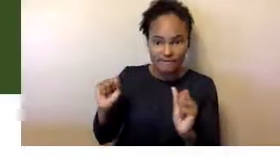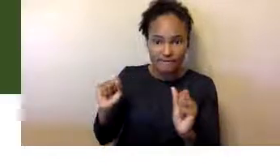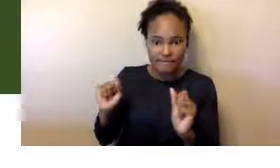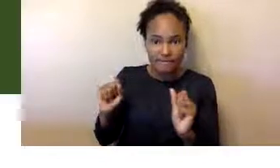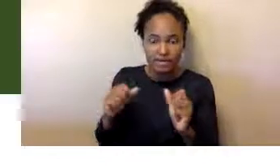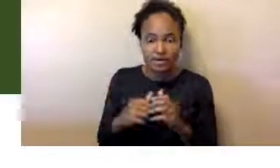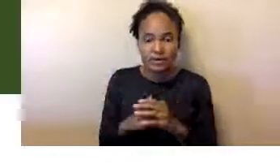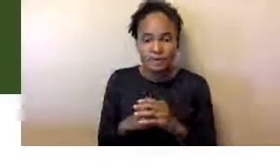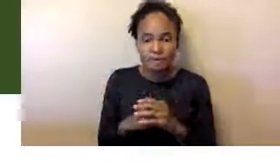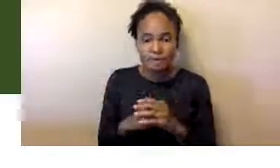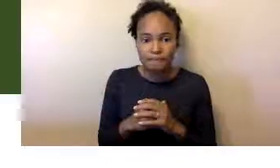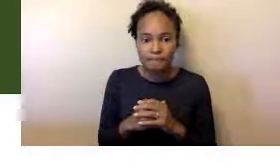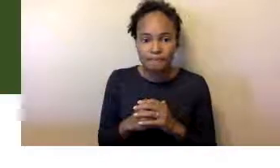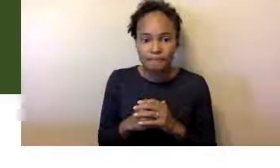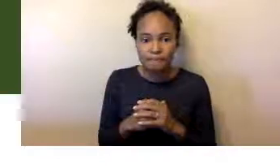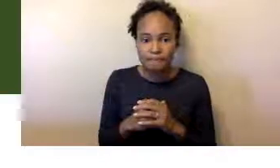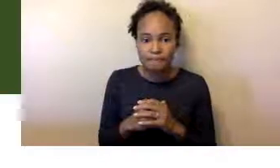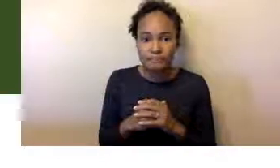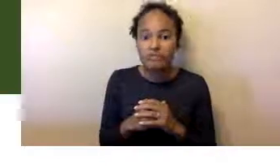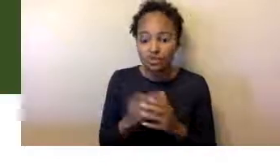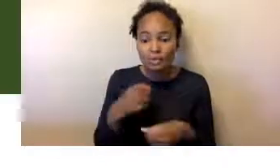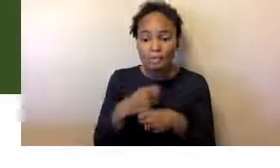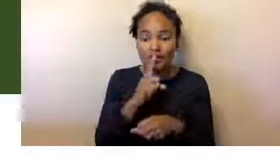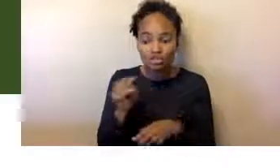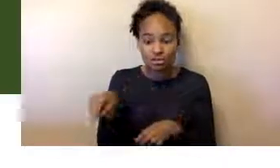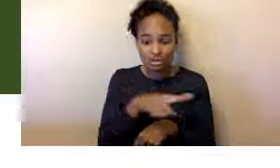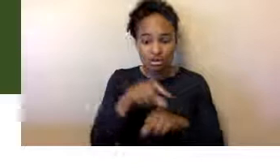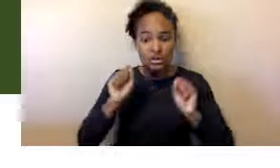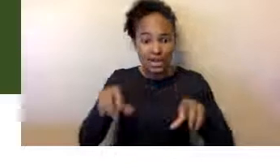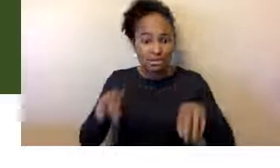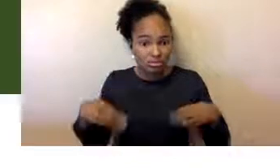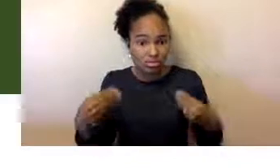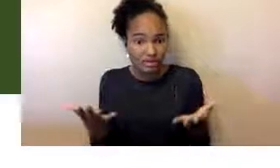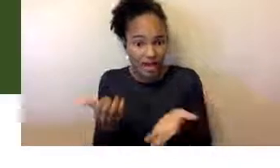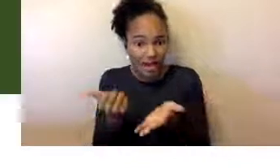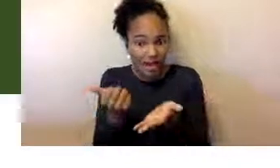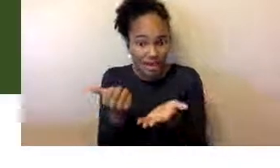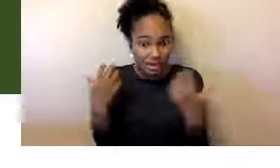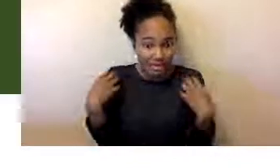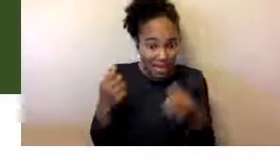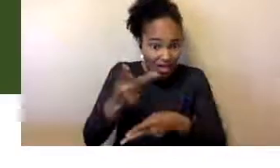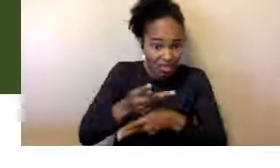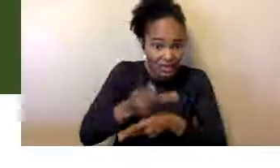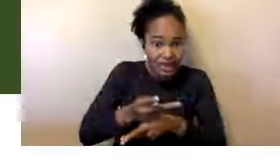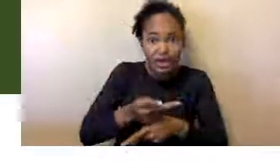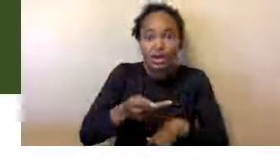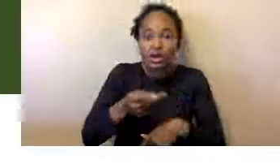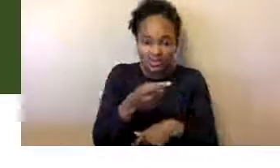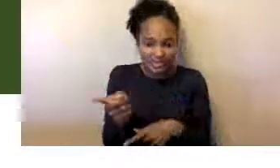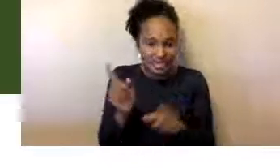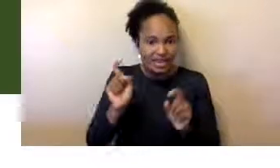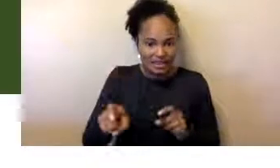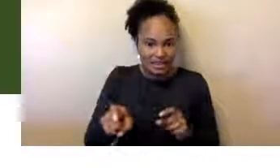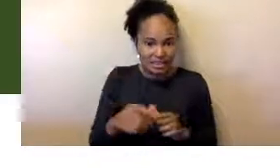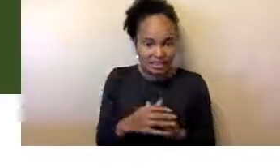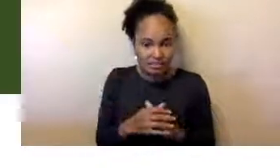can either be provided the health care that they need or the assistance in providing for their safety. So